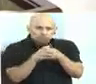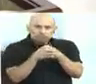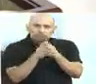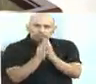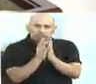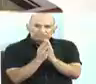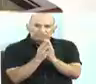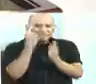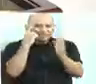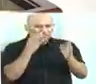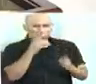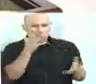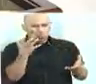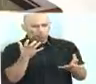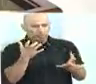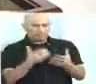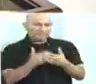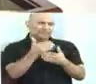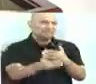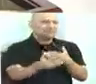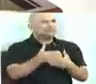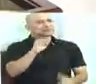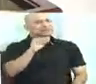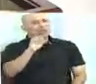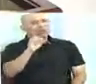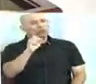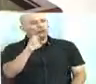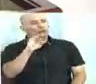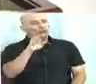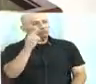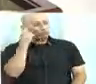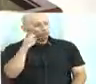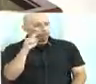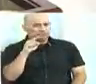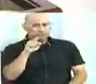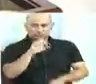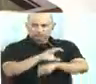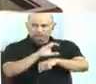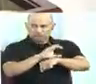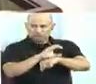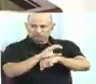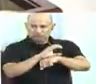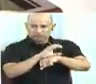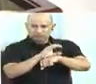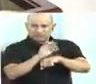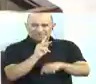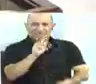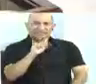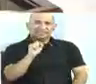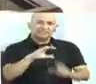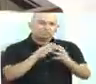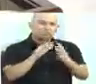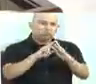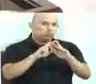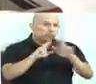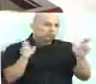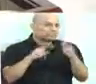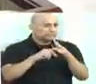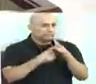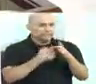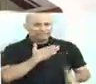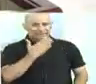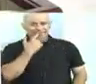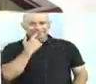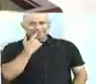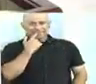you want to be your next moderator for the denomination. Kids Club is ready to start, and I'm happy to say